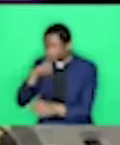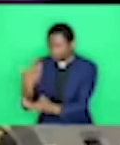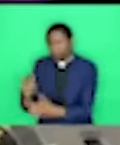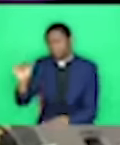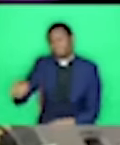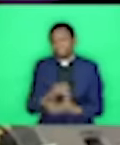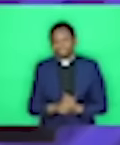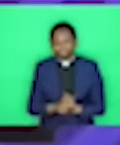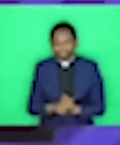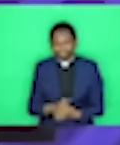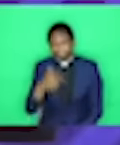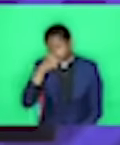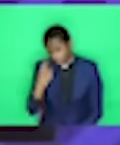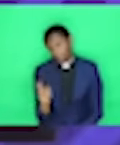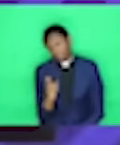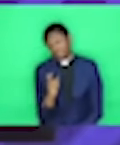corruption